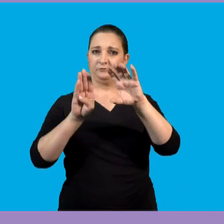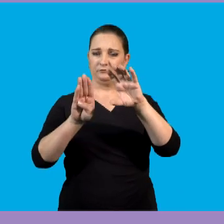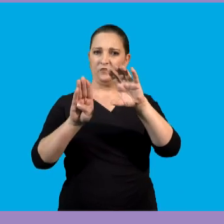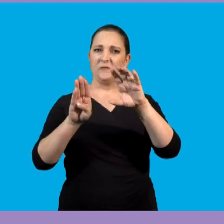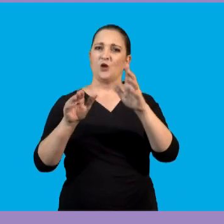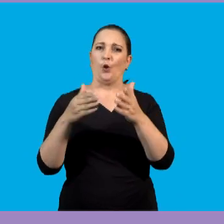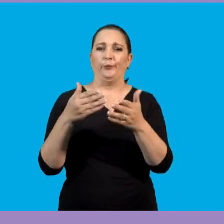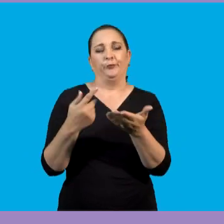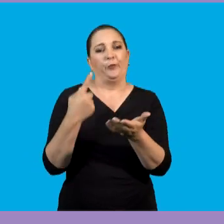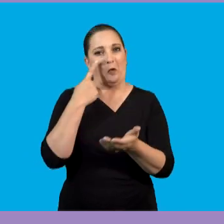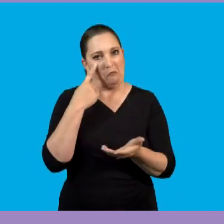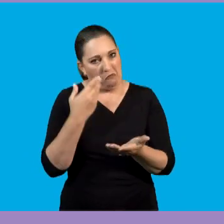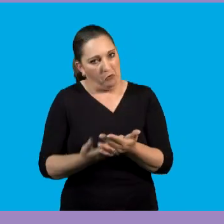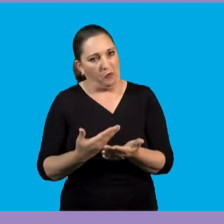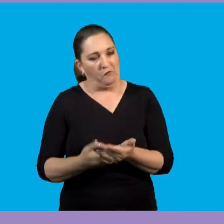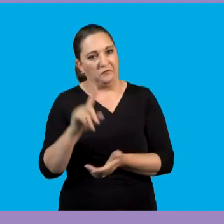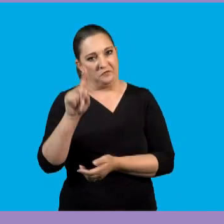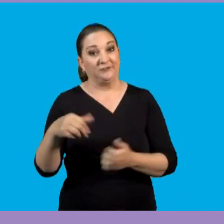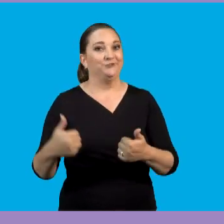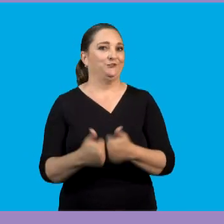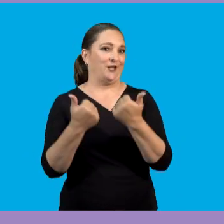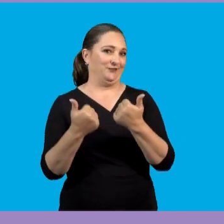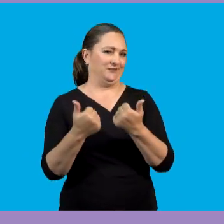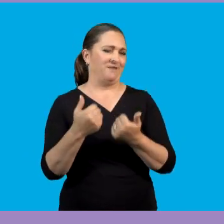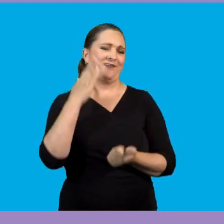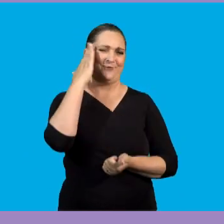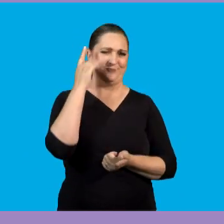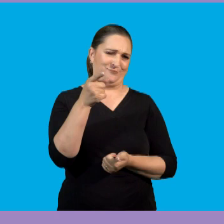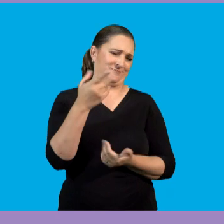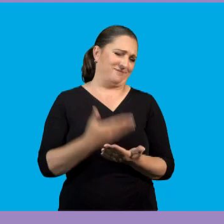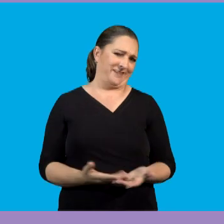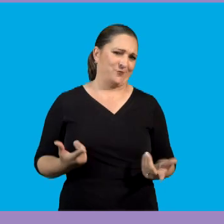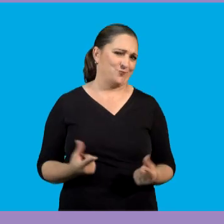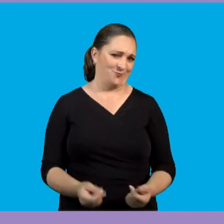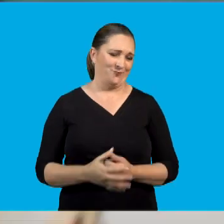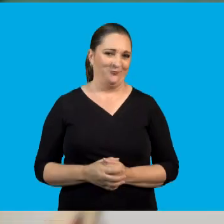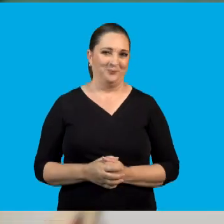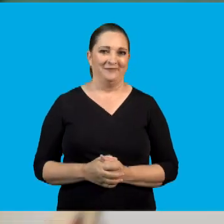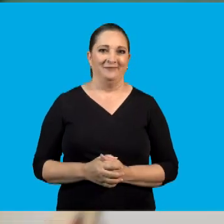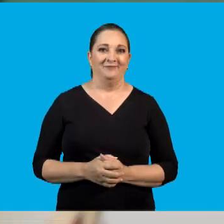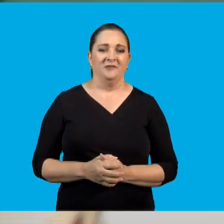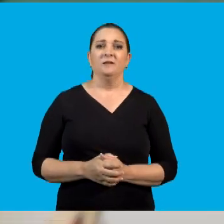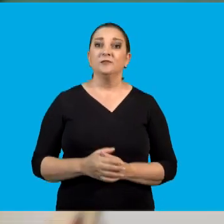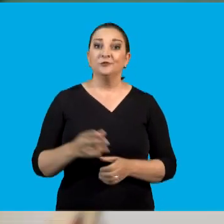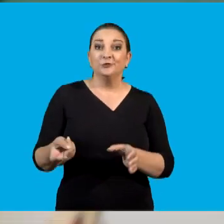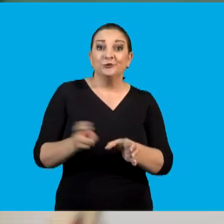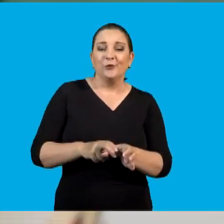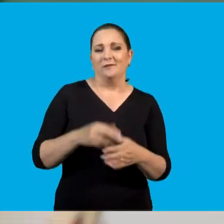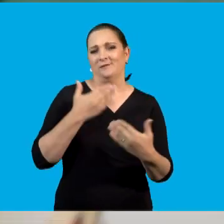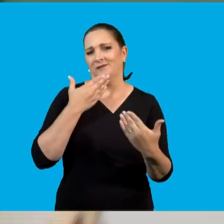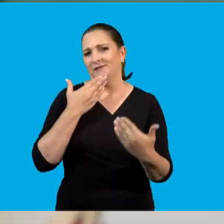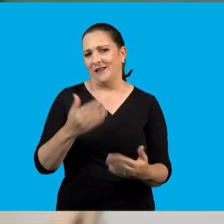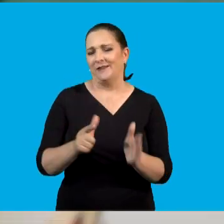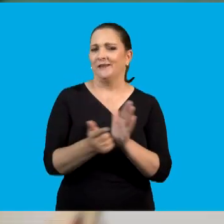CDB. So that is a nice challenge that you can go and do, but I know you can do it. Thank you for joining us for